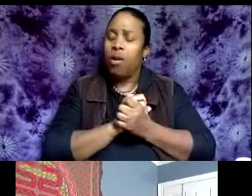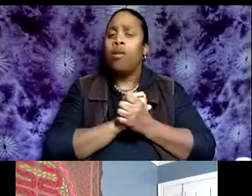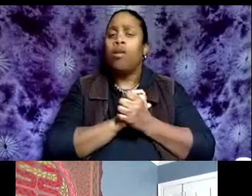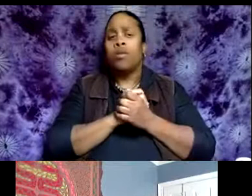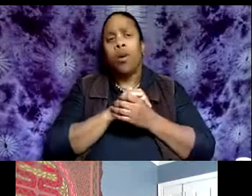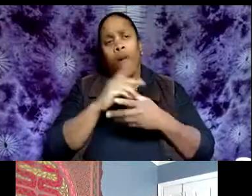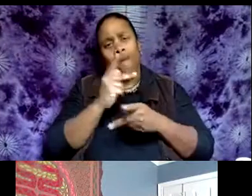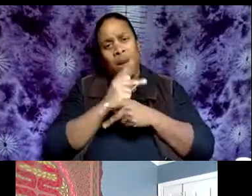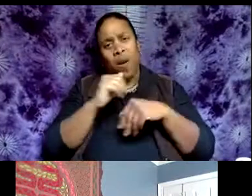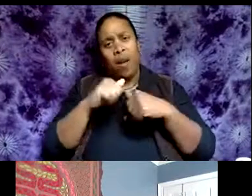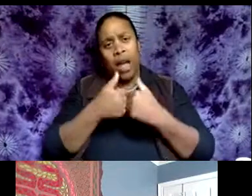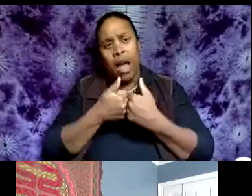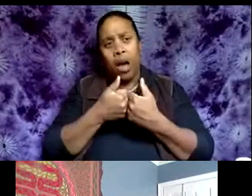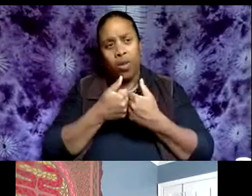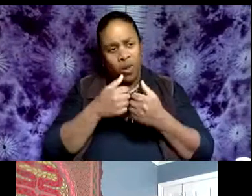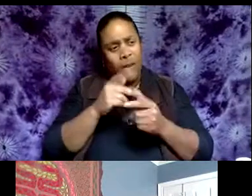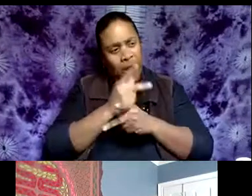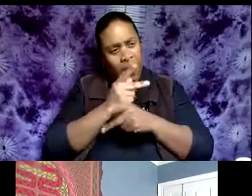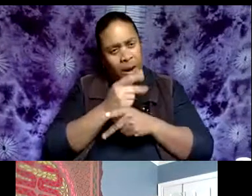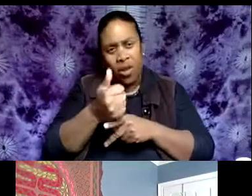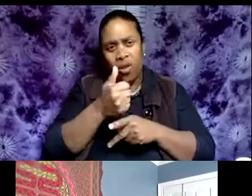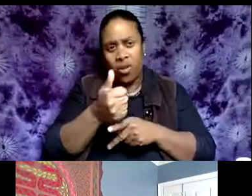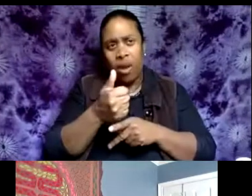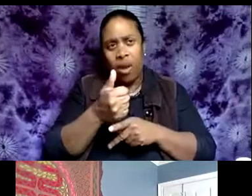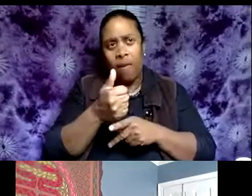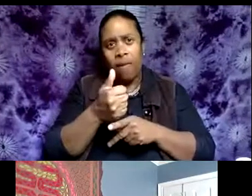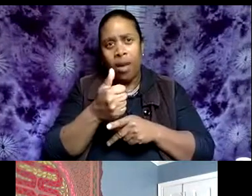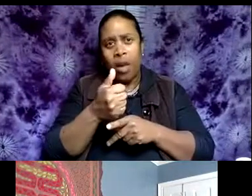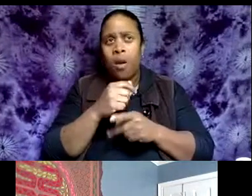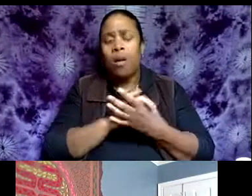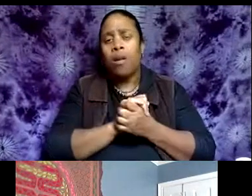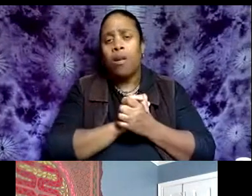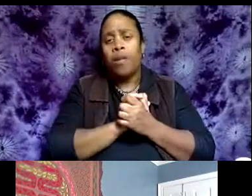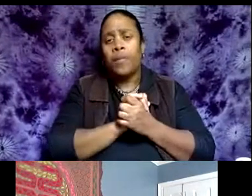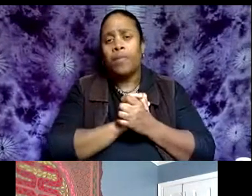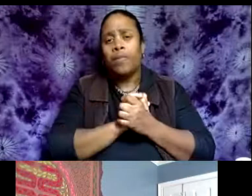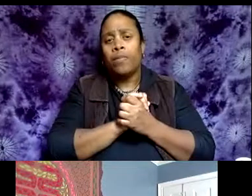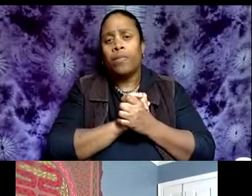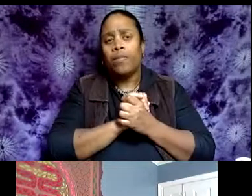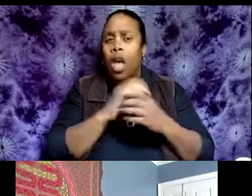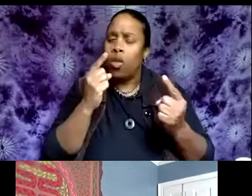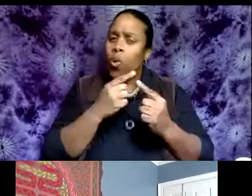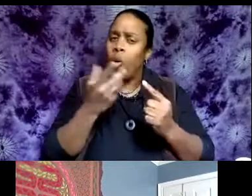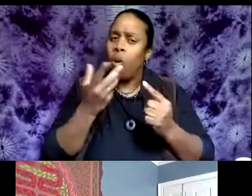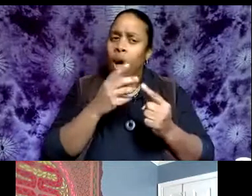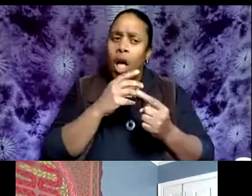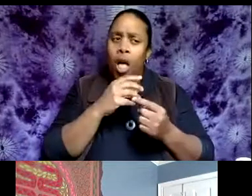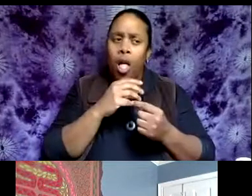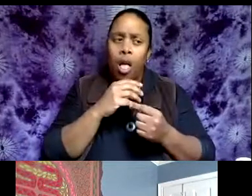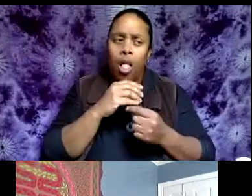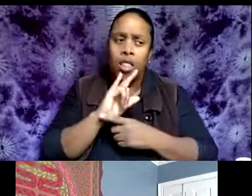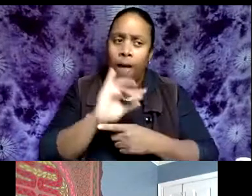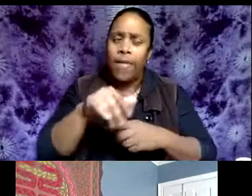then loving that person just as you are without trying to change anything about